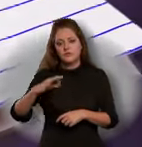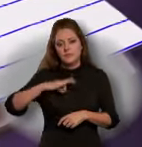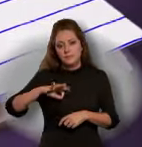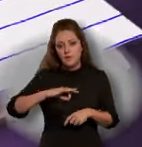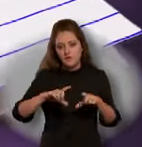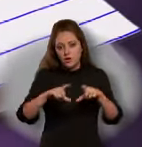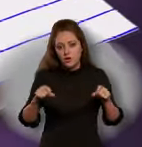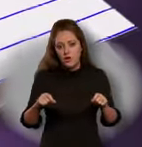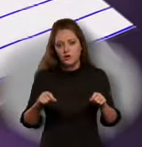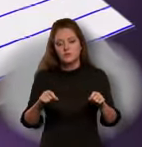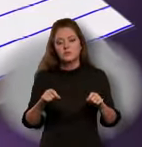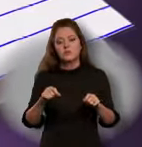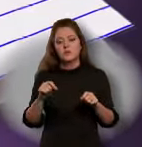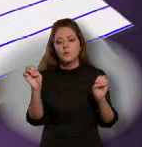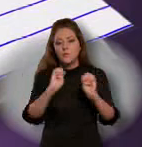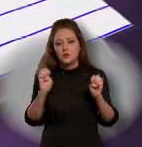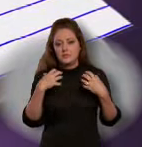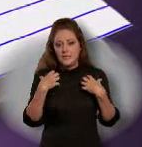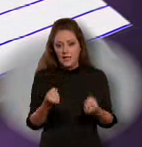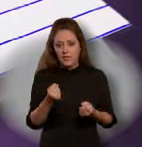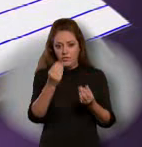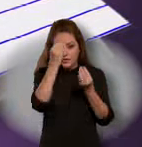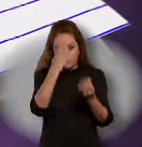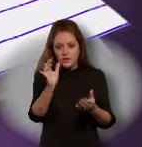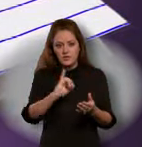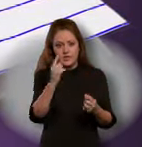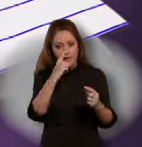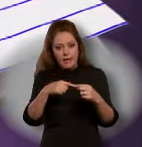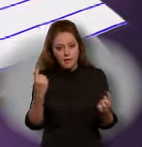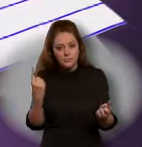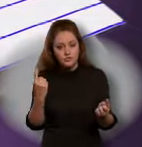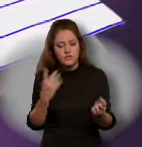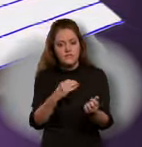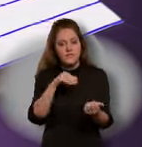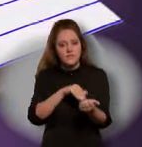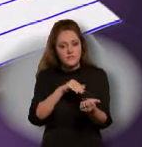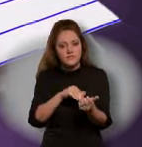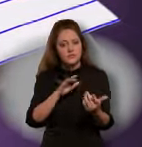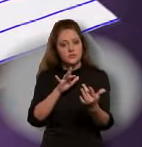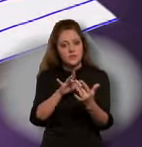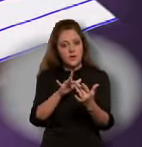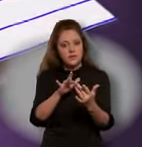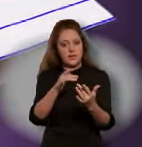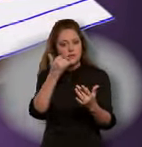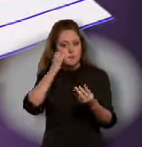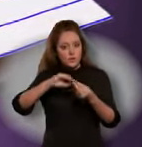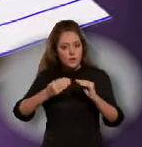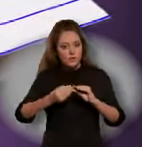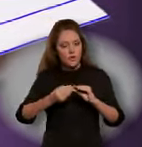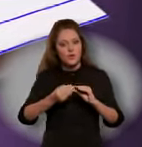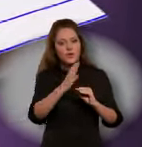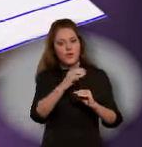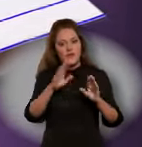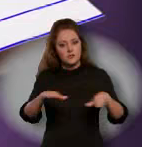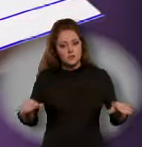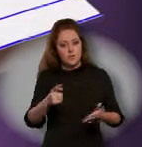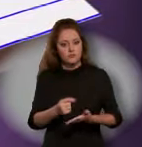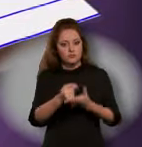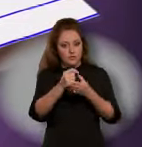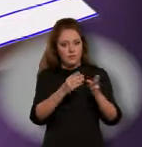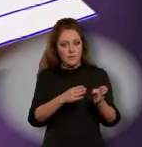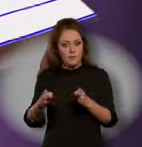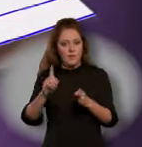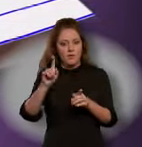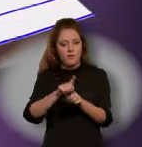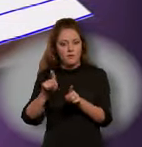cards, emergency health information such as allergies and physician contact information, and your child's treatment plan should